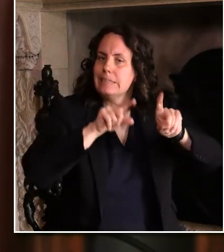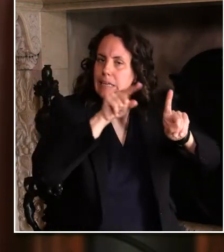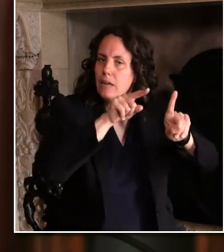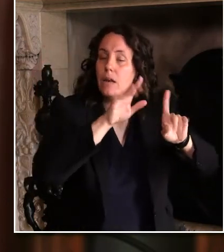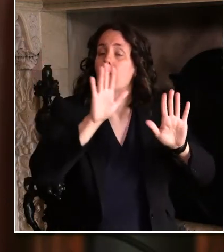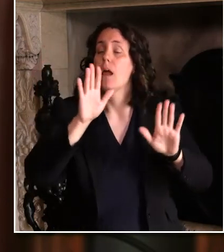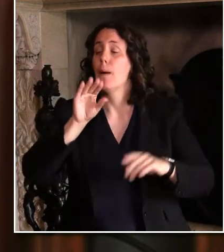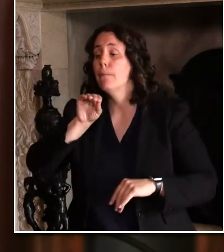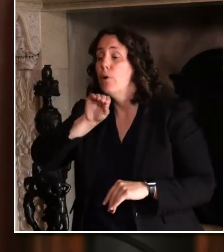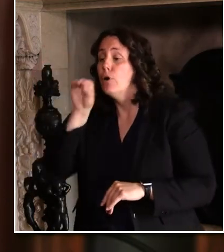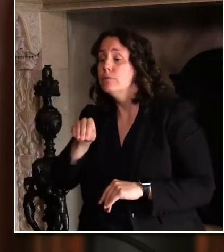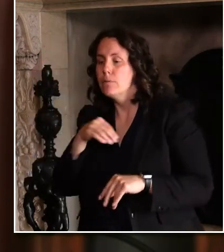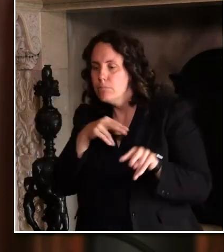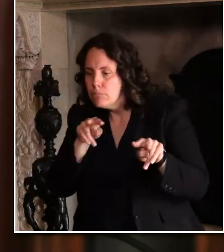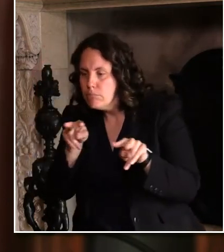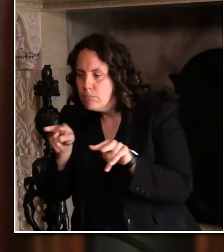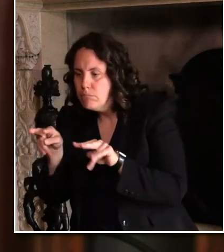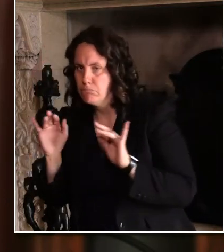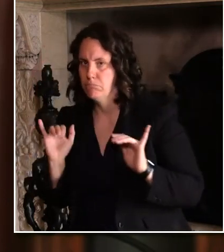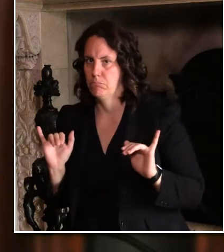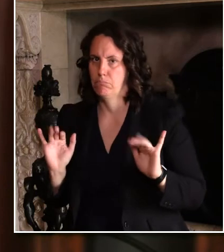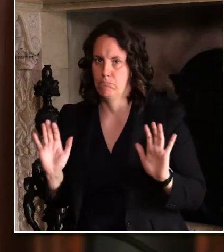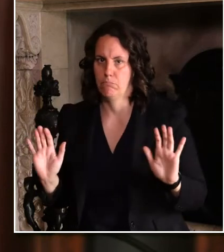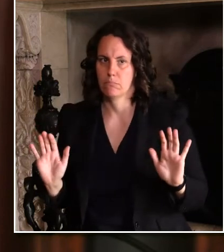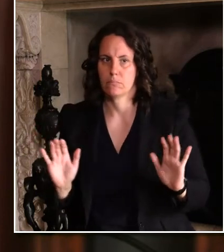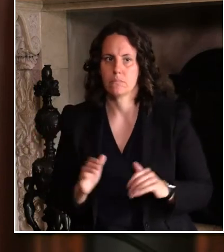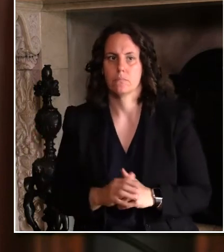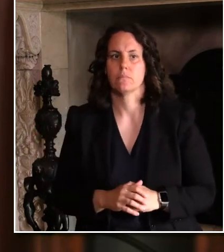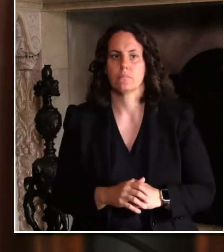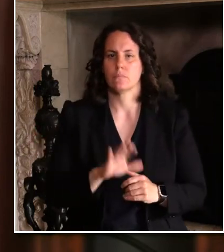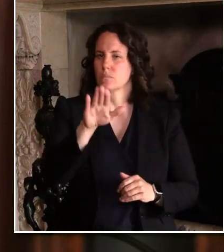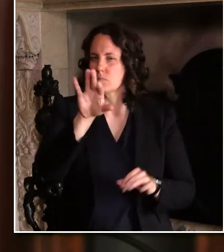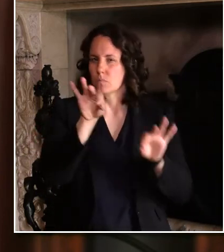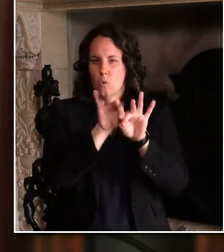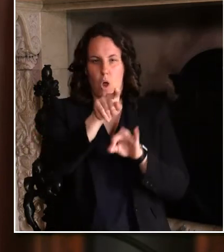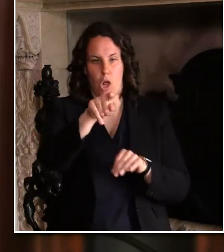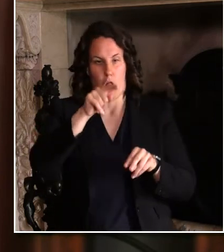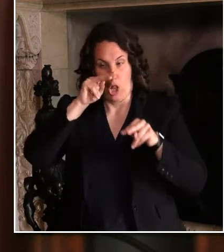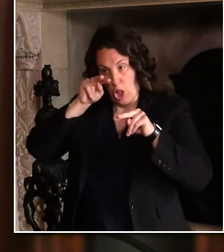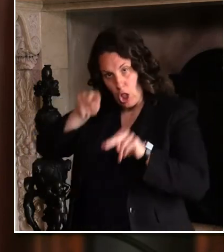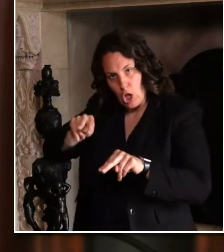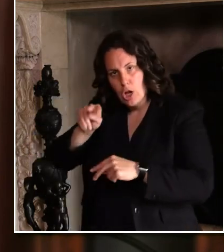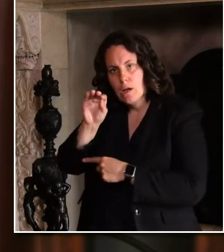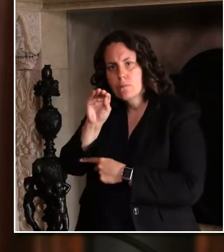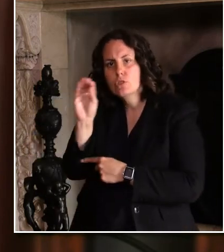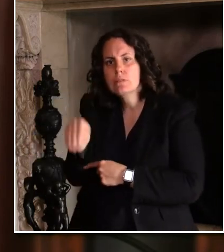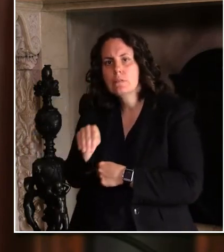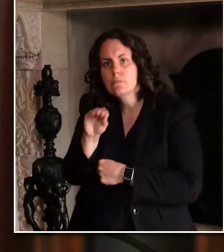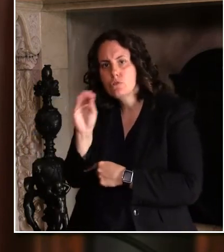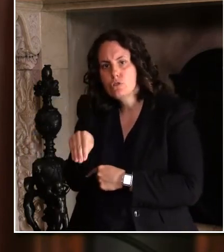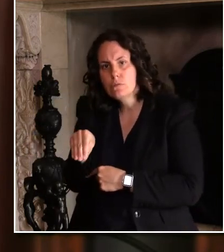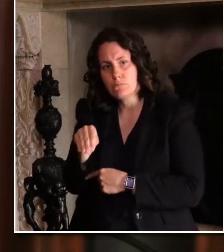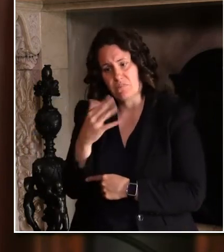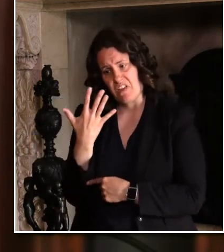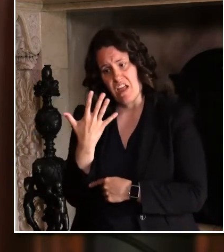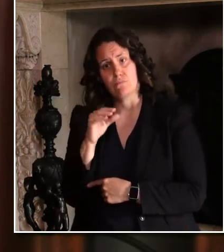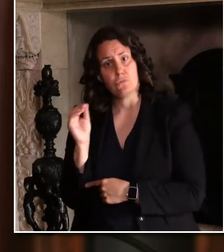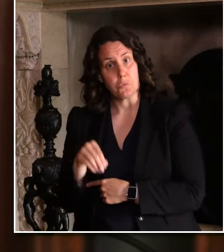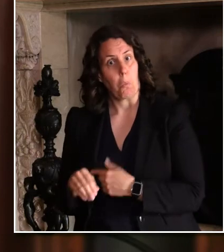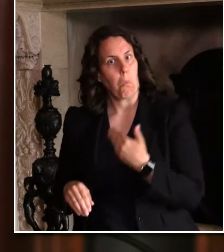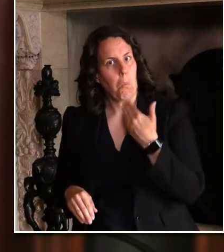that to go as low as it can. And so we feel pretty good about the 5% number today. As it relates